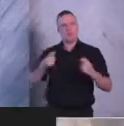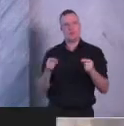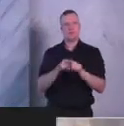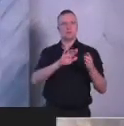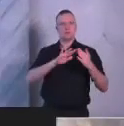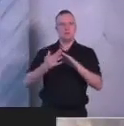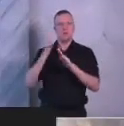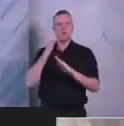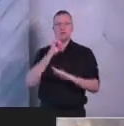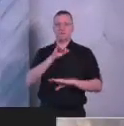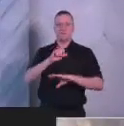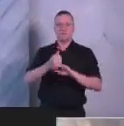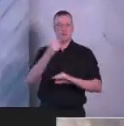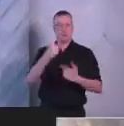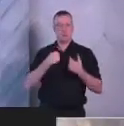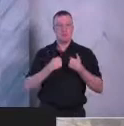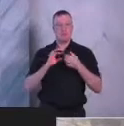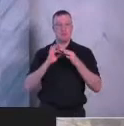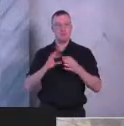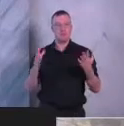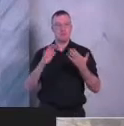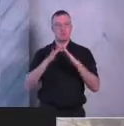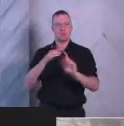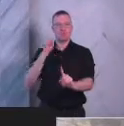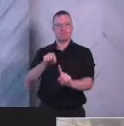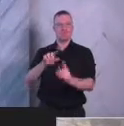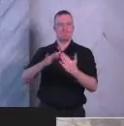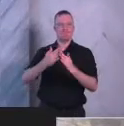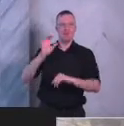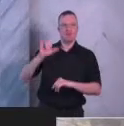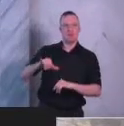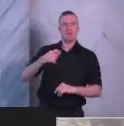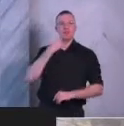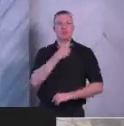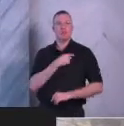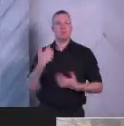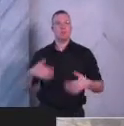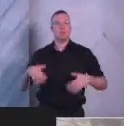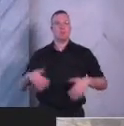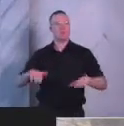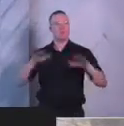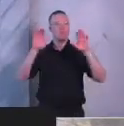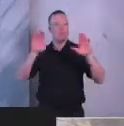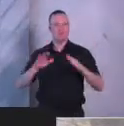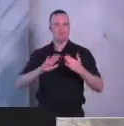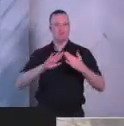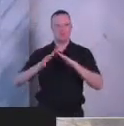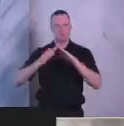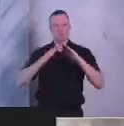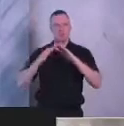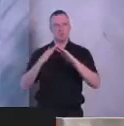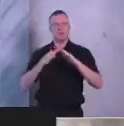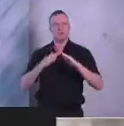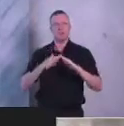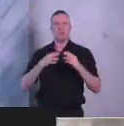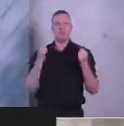because it ultimately for me comes down to community. Kingston is an incredible community that is we have so